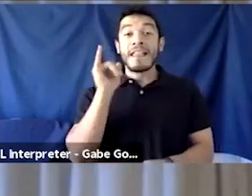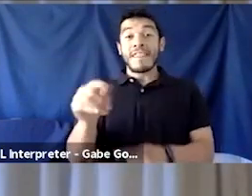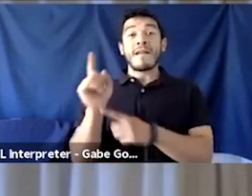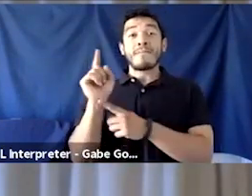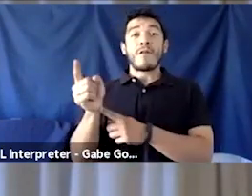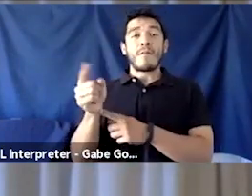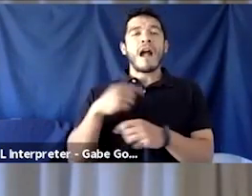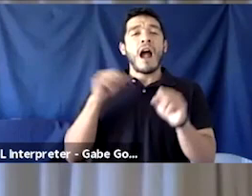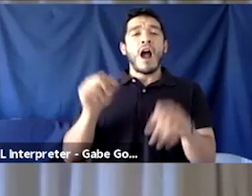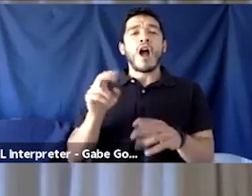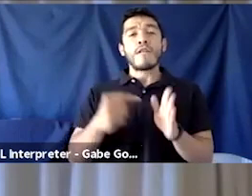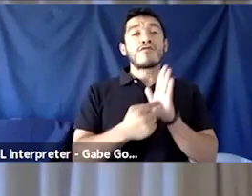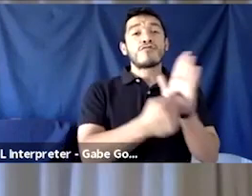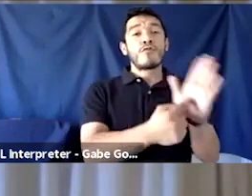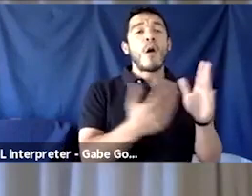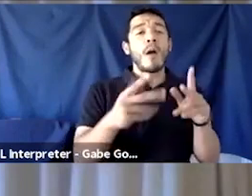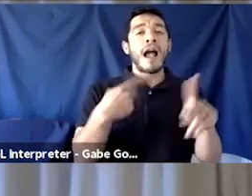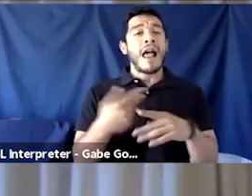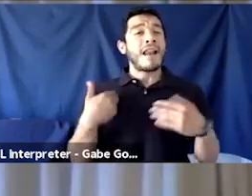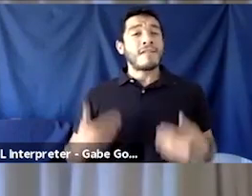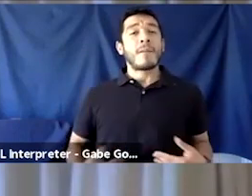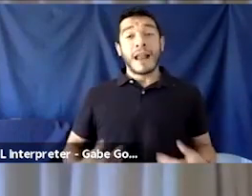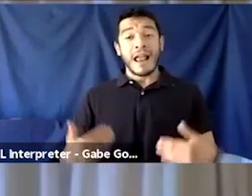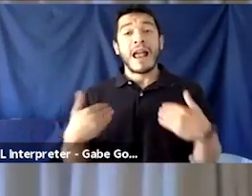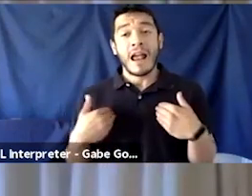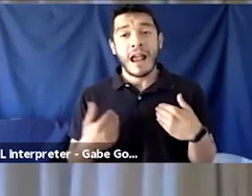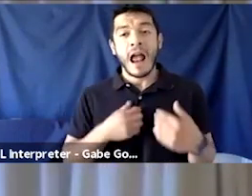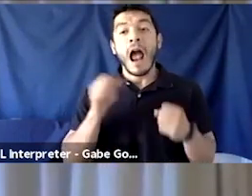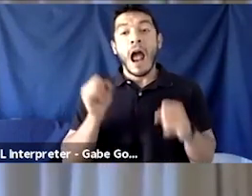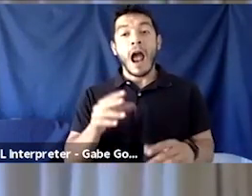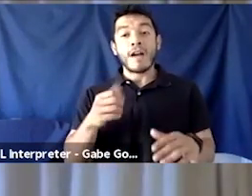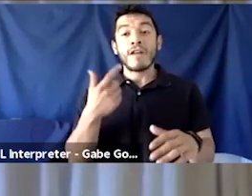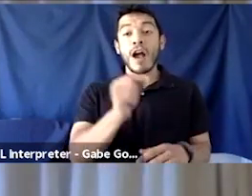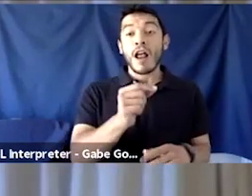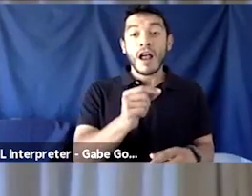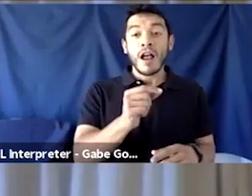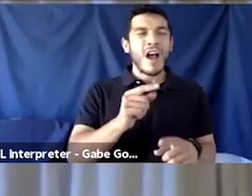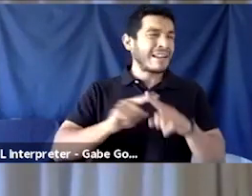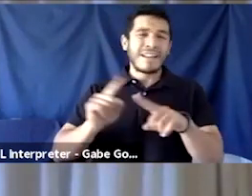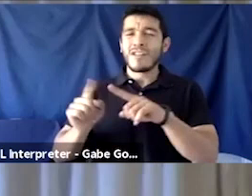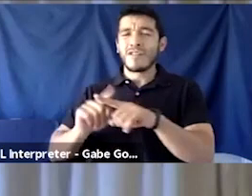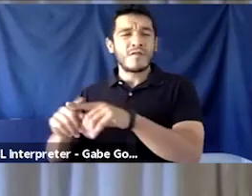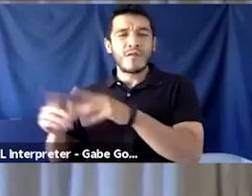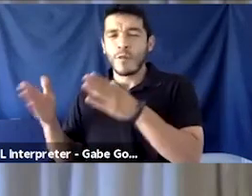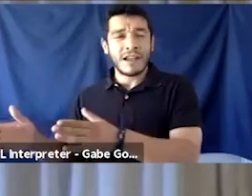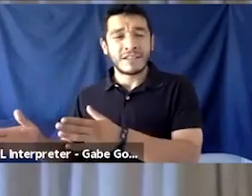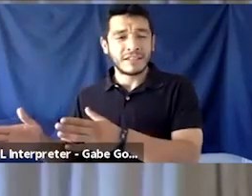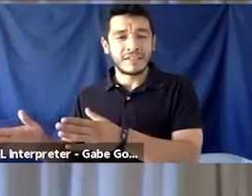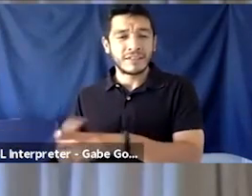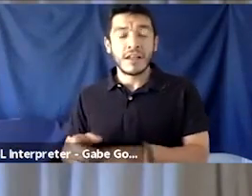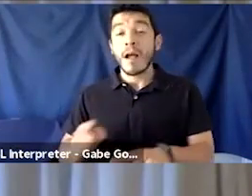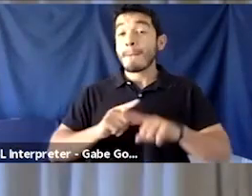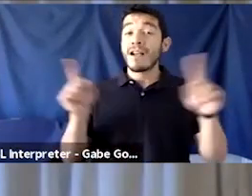I could have shown him what kind of body I had. It could have gone all sorts of ways.